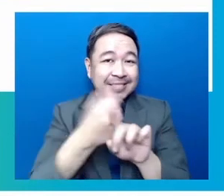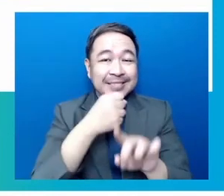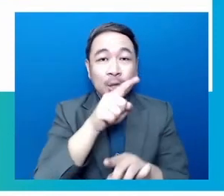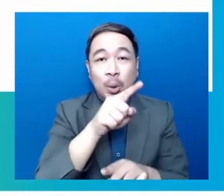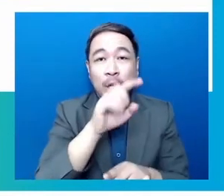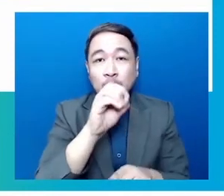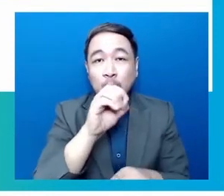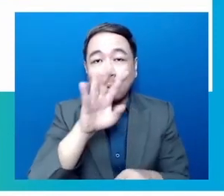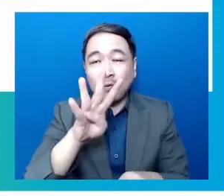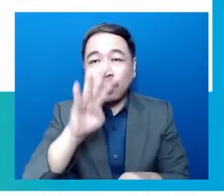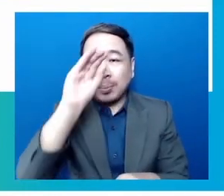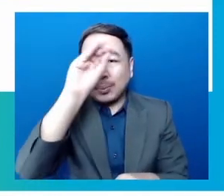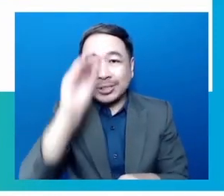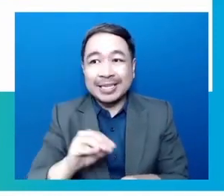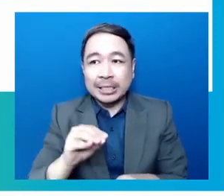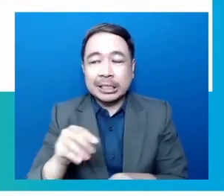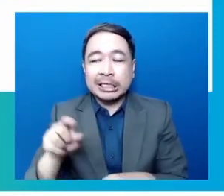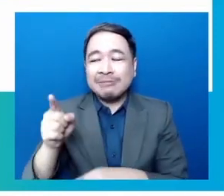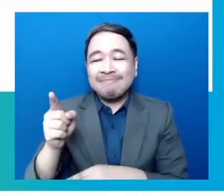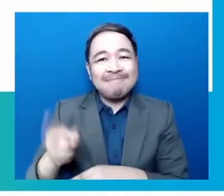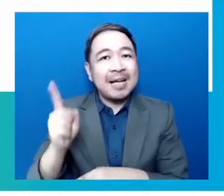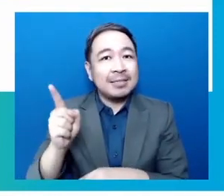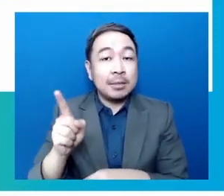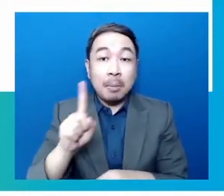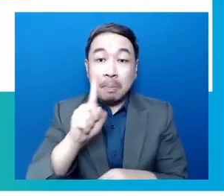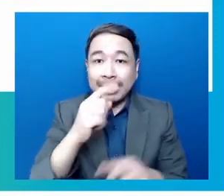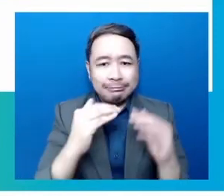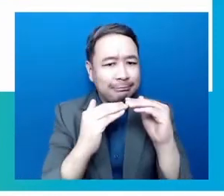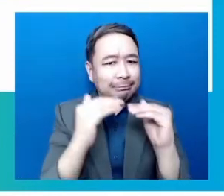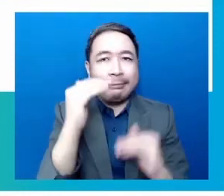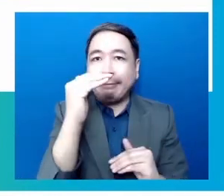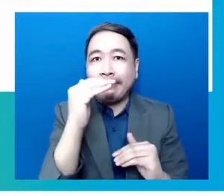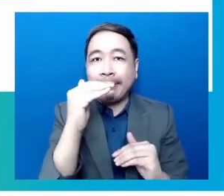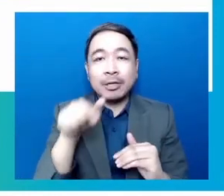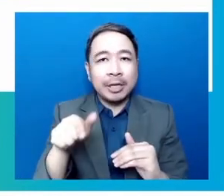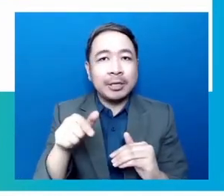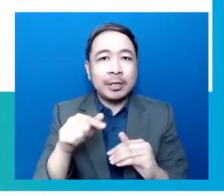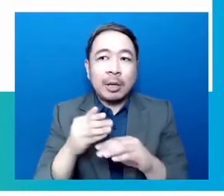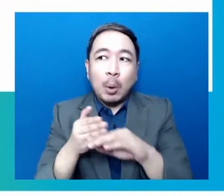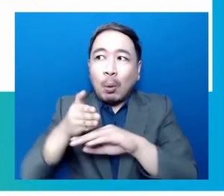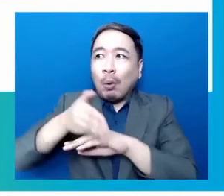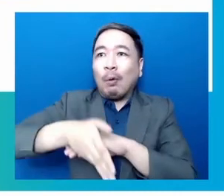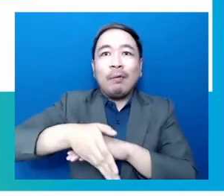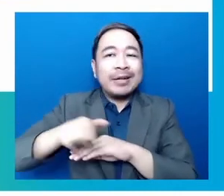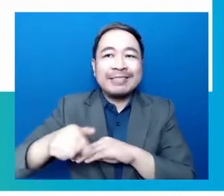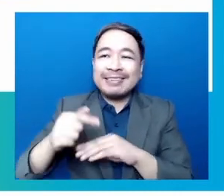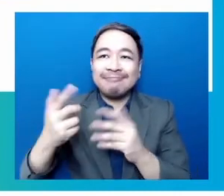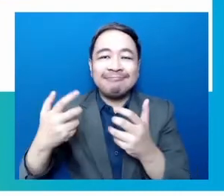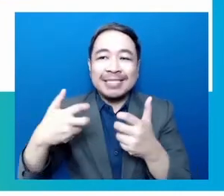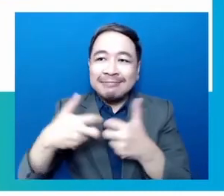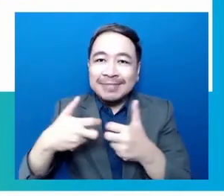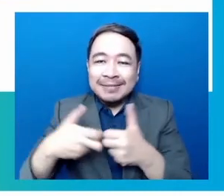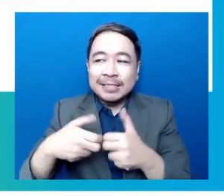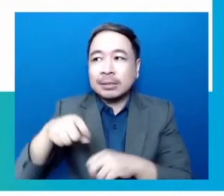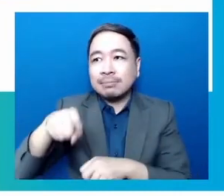demand. The overcapacity forced the country to pay capacity charge.